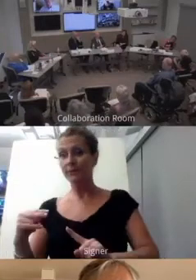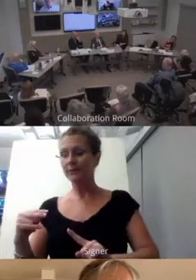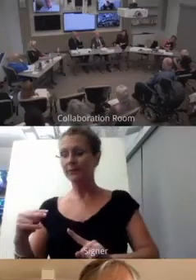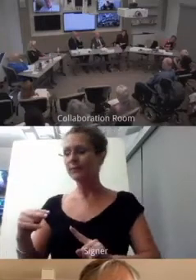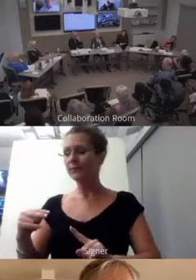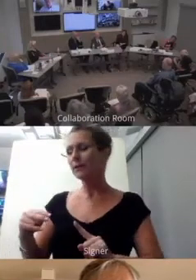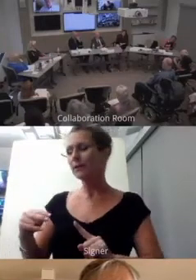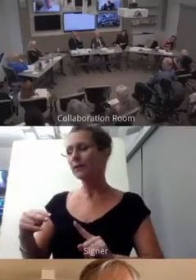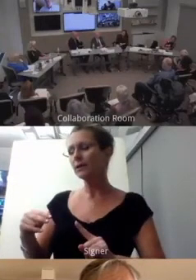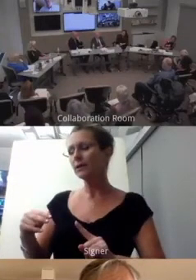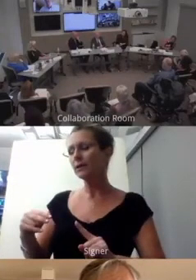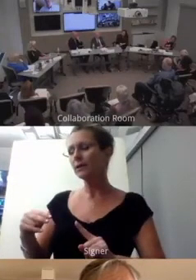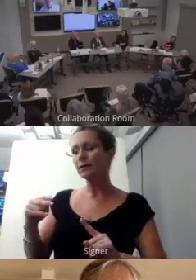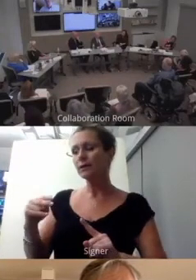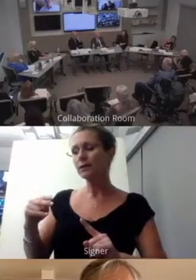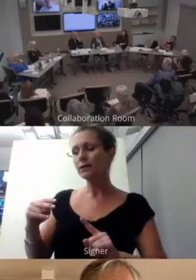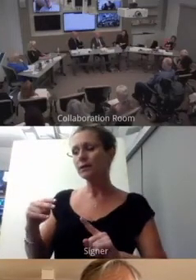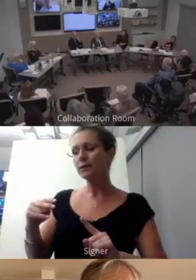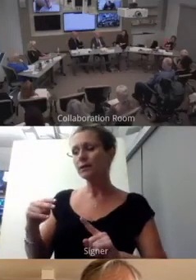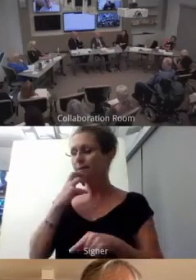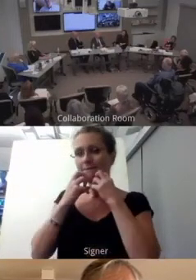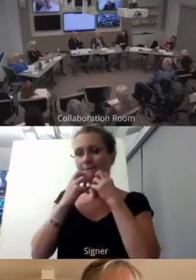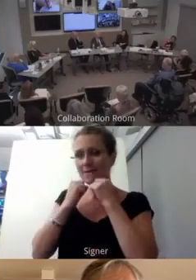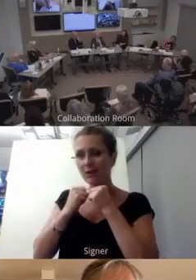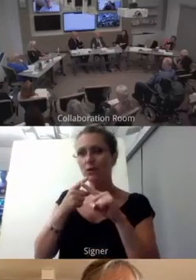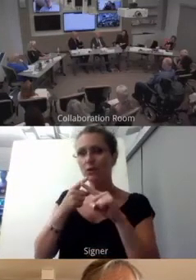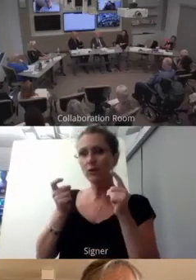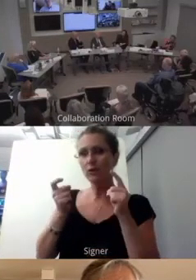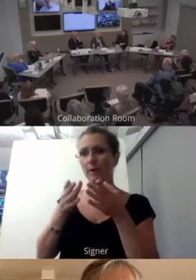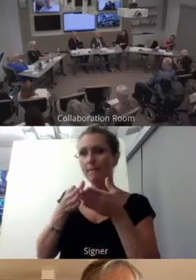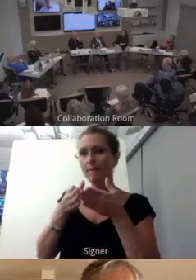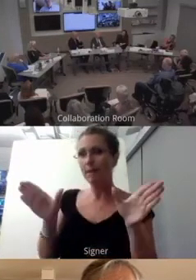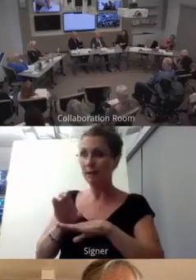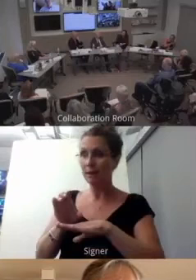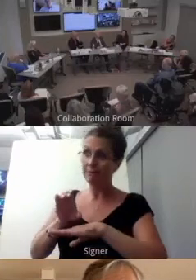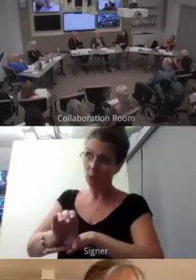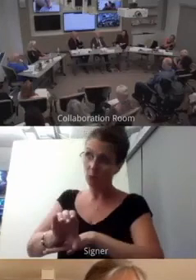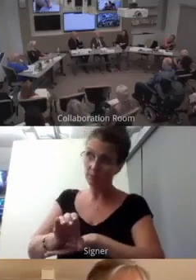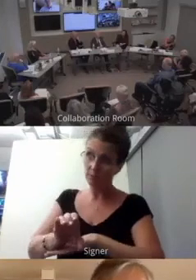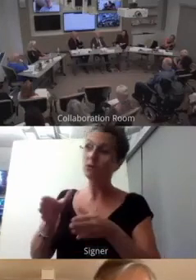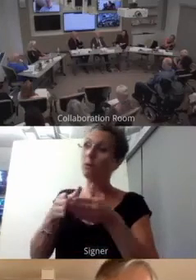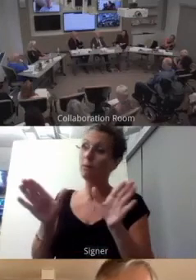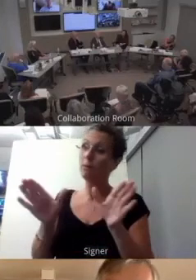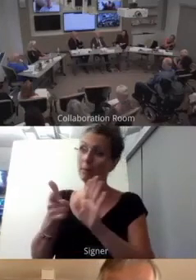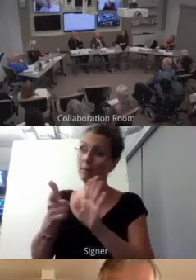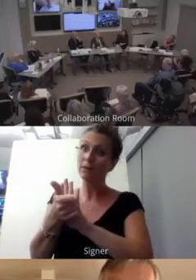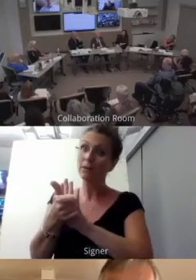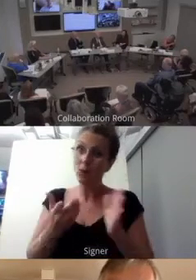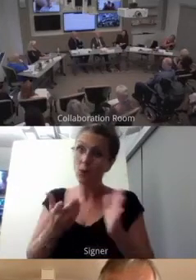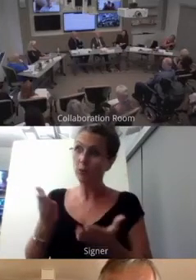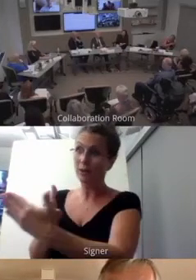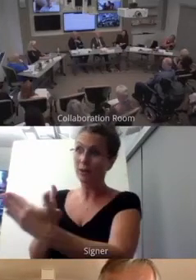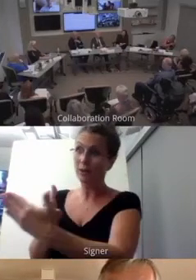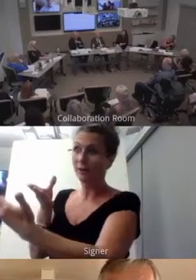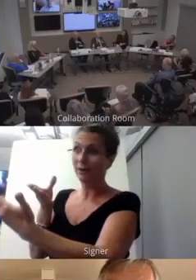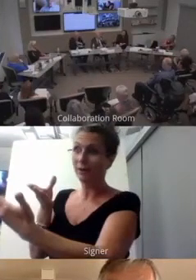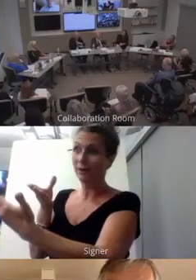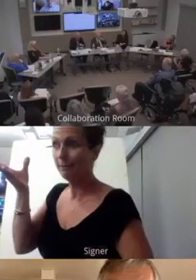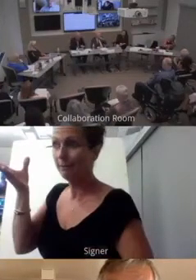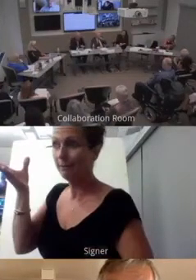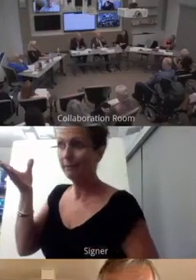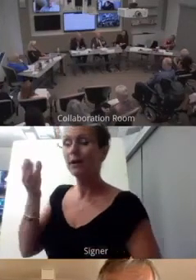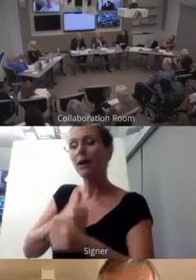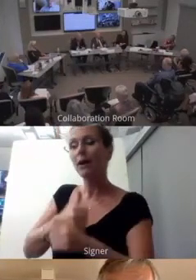by public enforcement? These are public lawyers bringing these claims, because under the Americans with Disabilities Act, private individuals can also